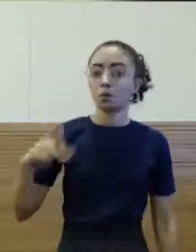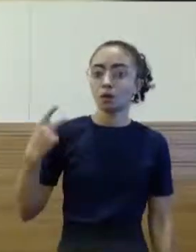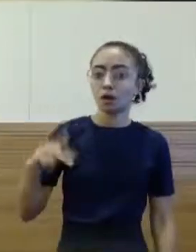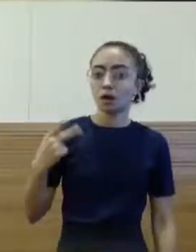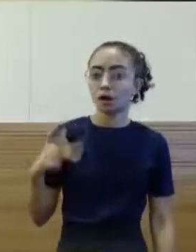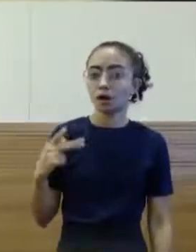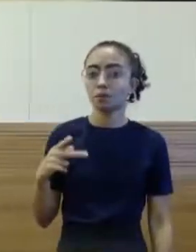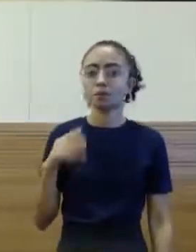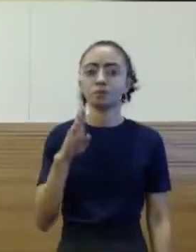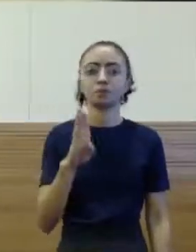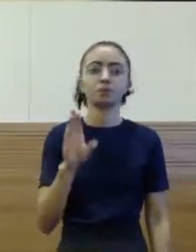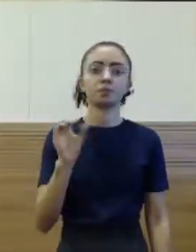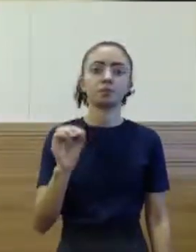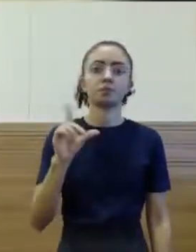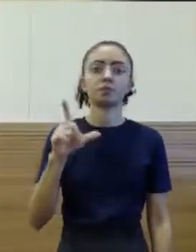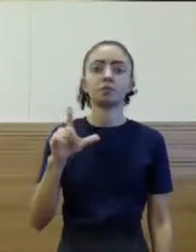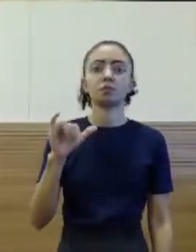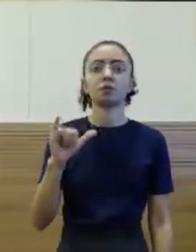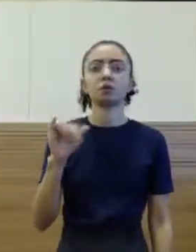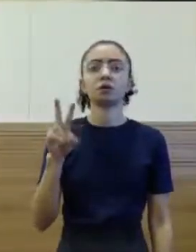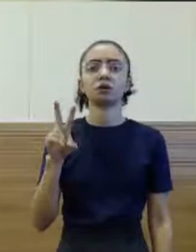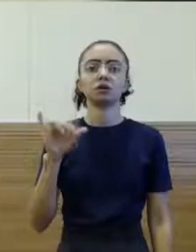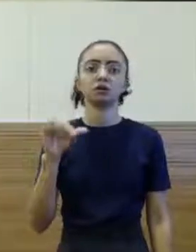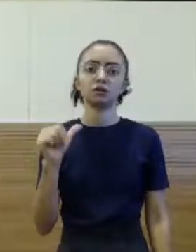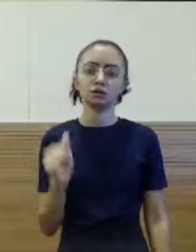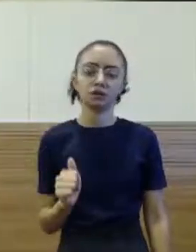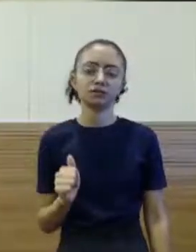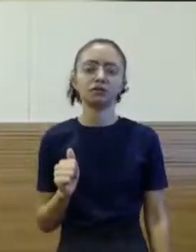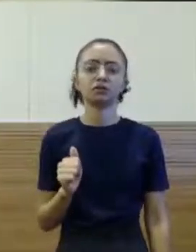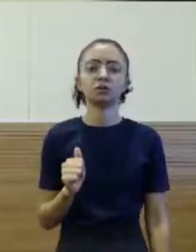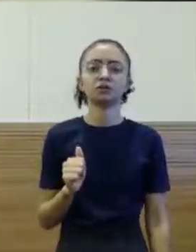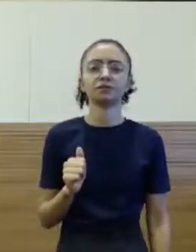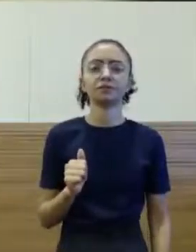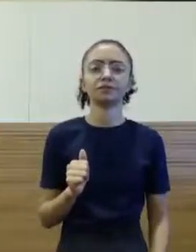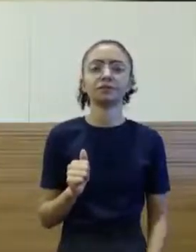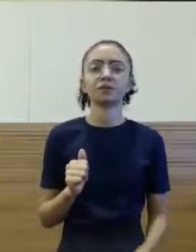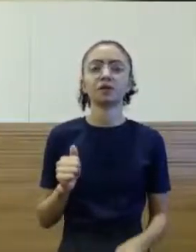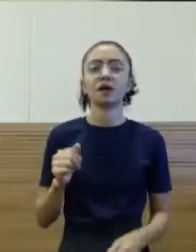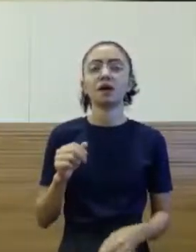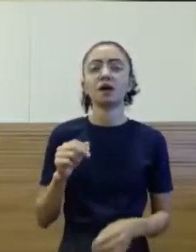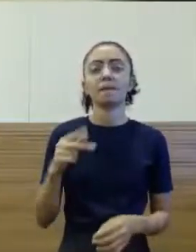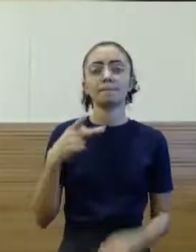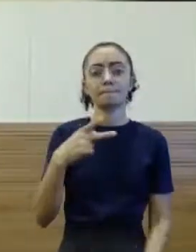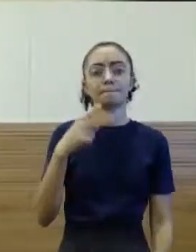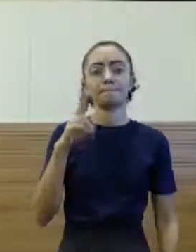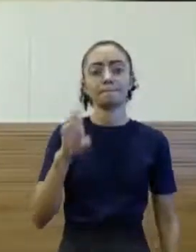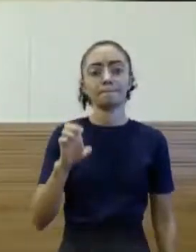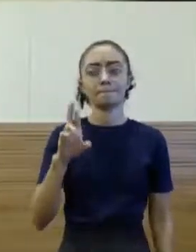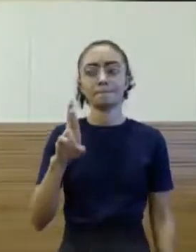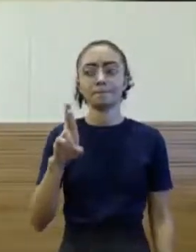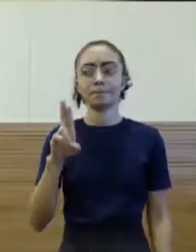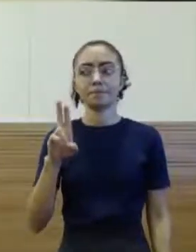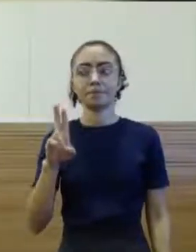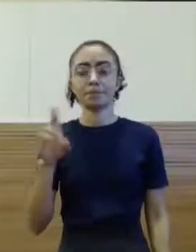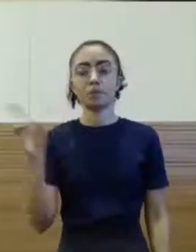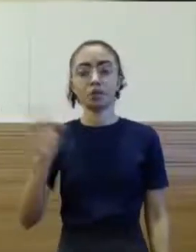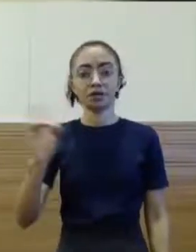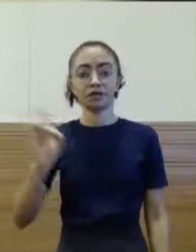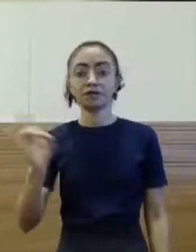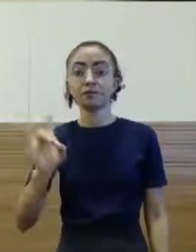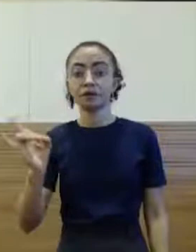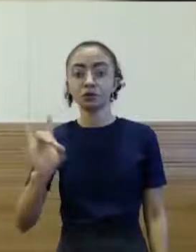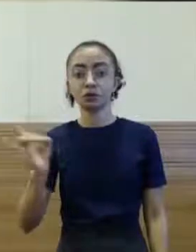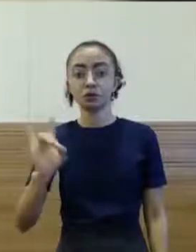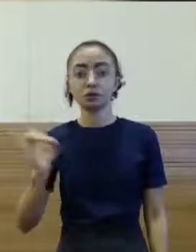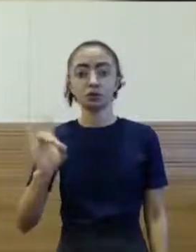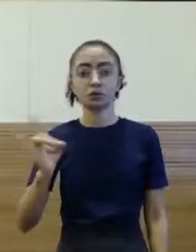Peru, who are invited to participate in this network. As I have mentioned yesterday, it is an open